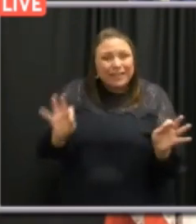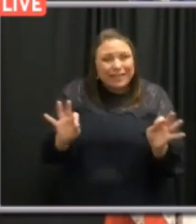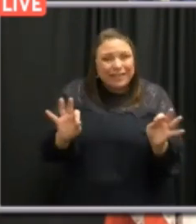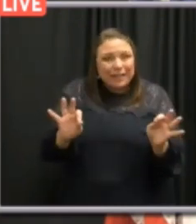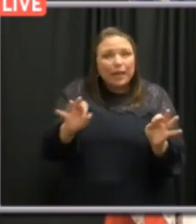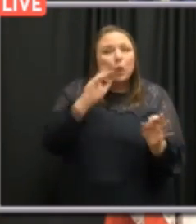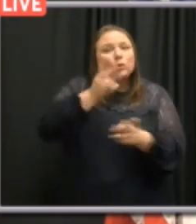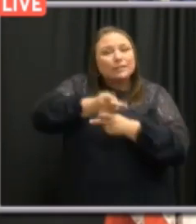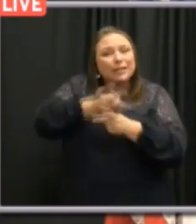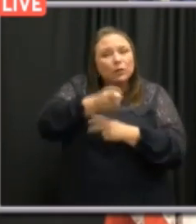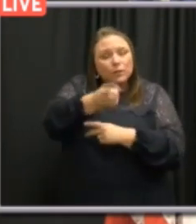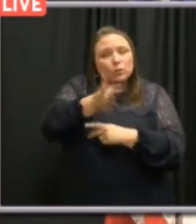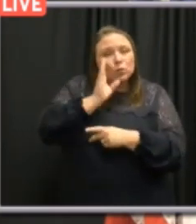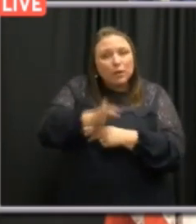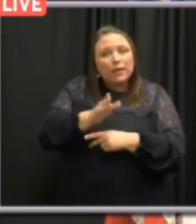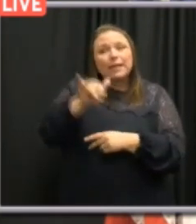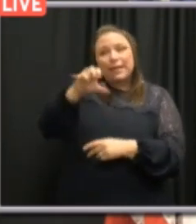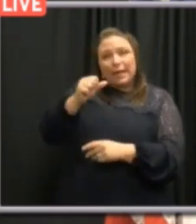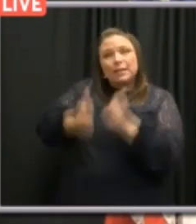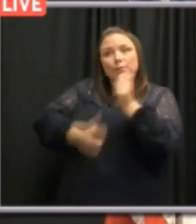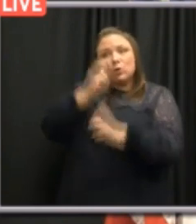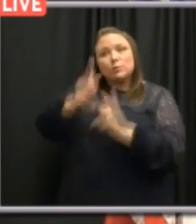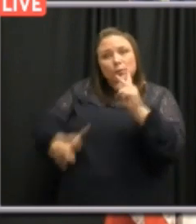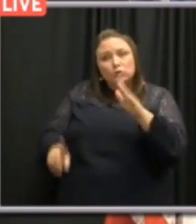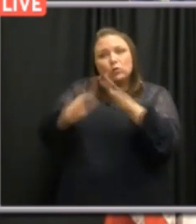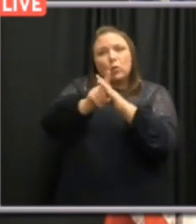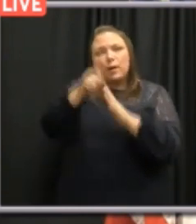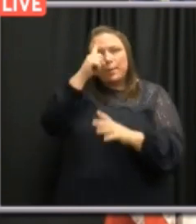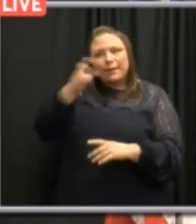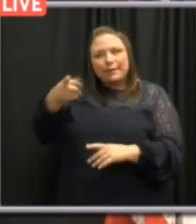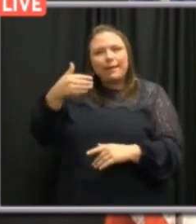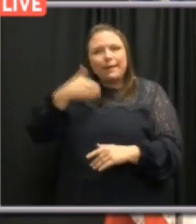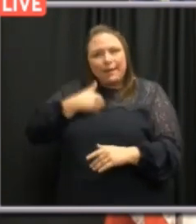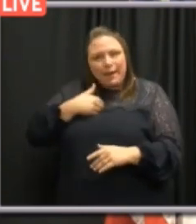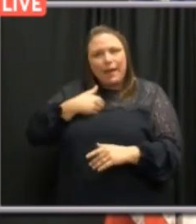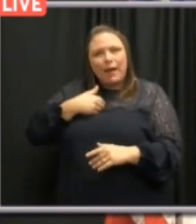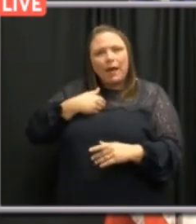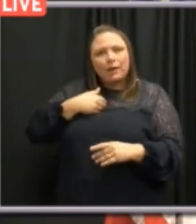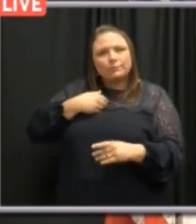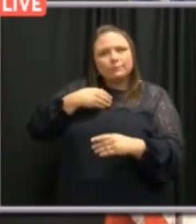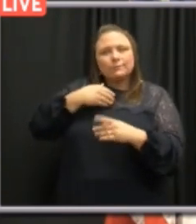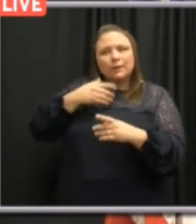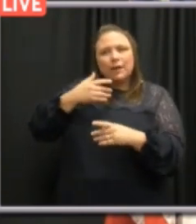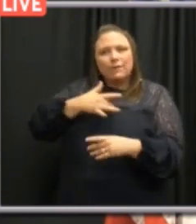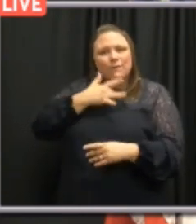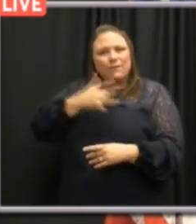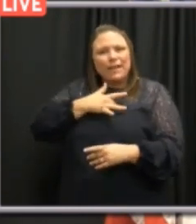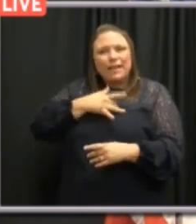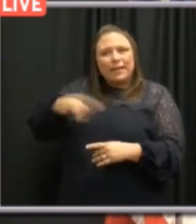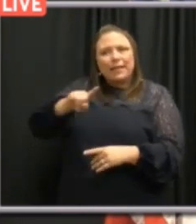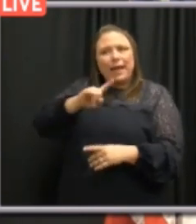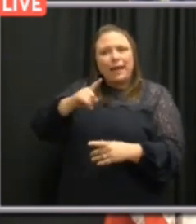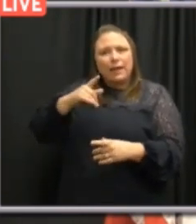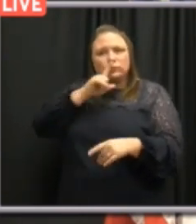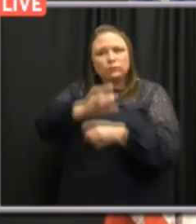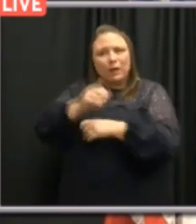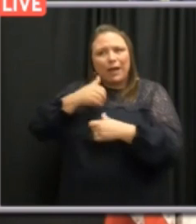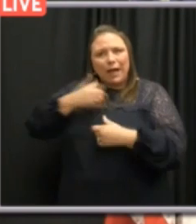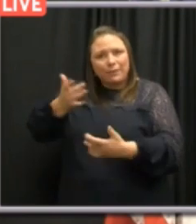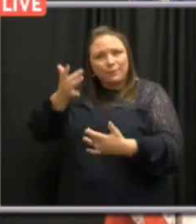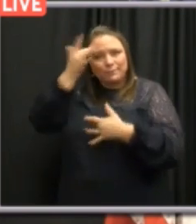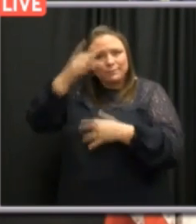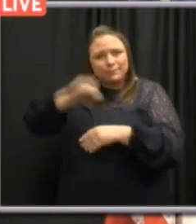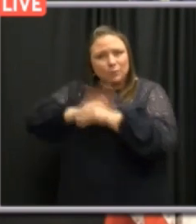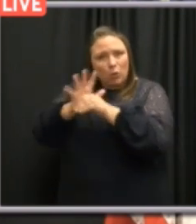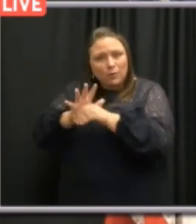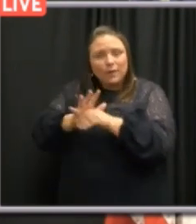going to take care of you. And yes, a majority of people show up to the sites because they feel ill or have a reason they're worried about COVID, and they'll get a test. But again,